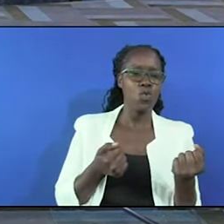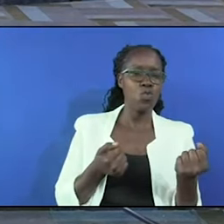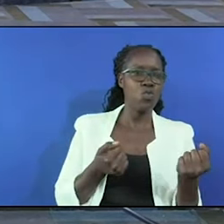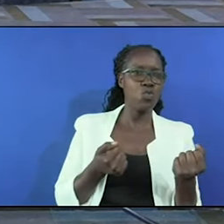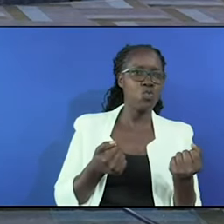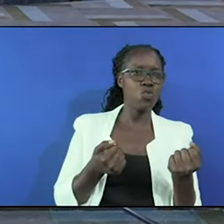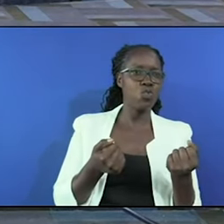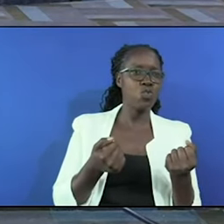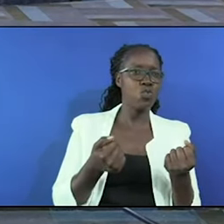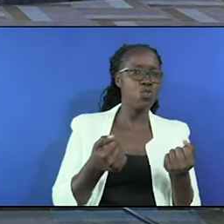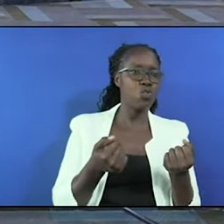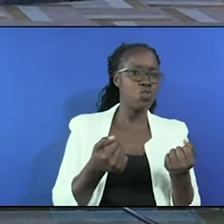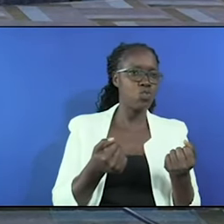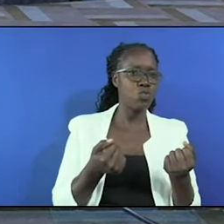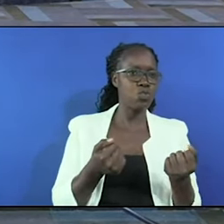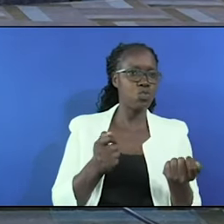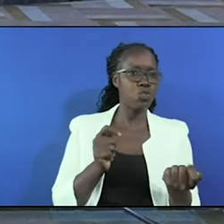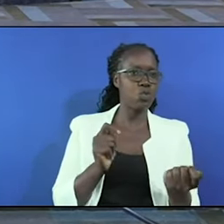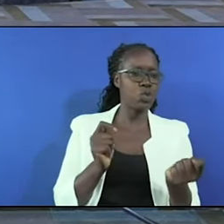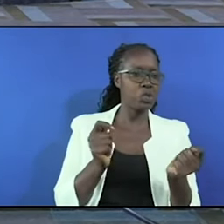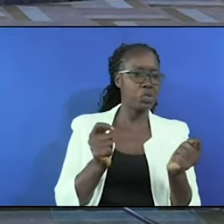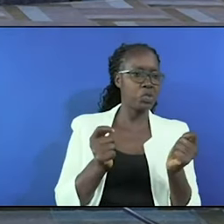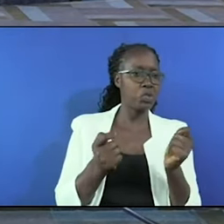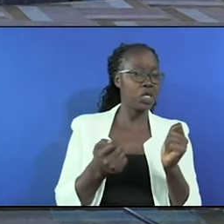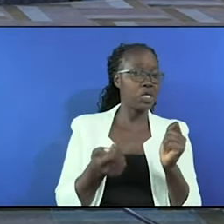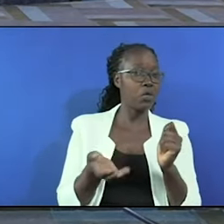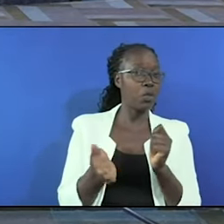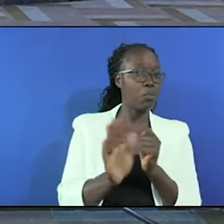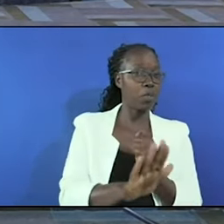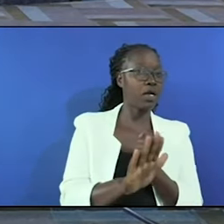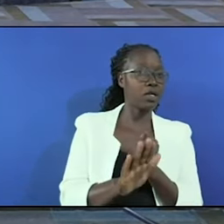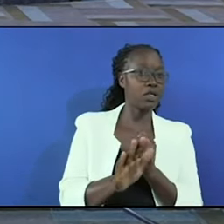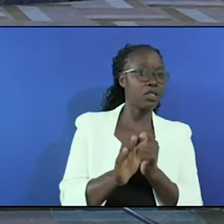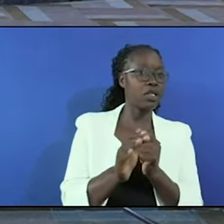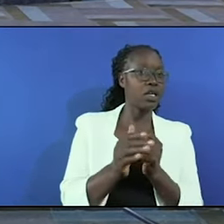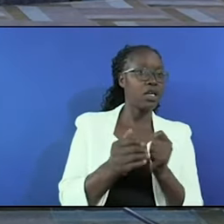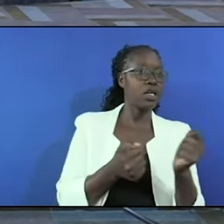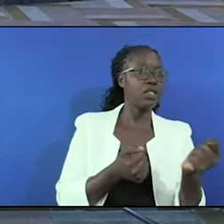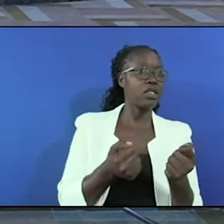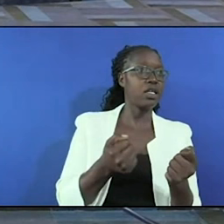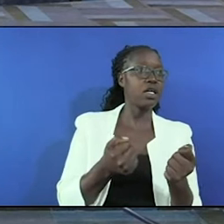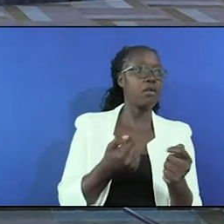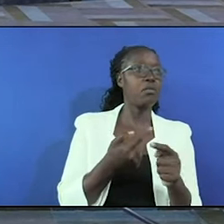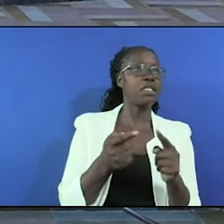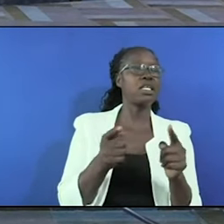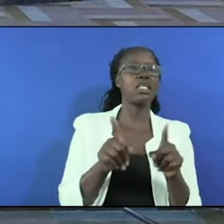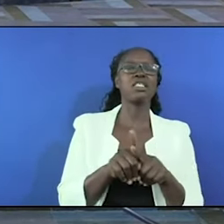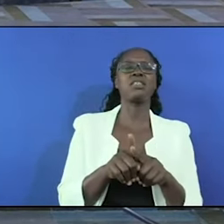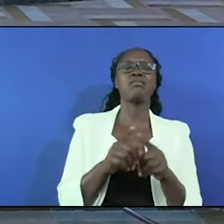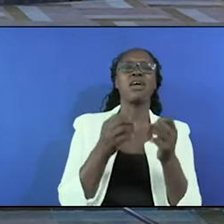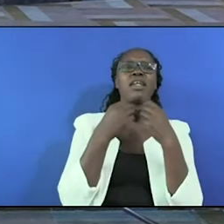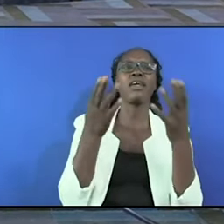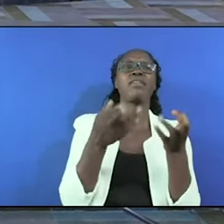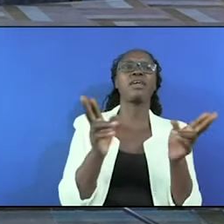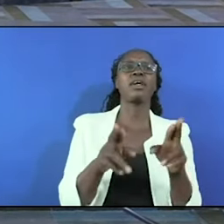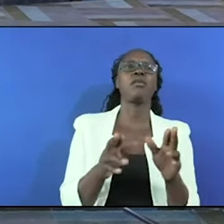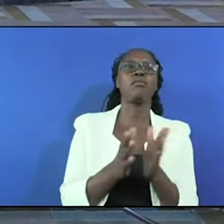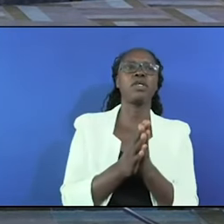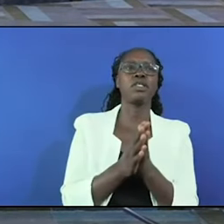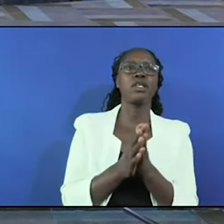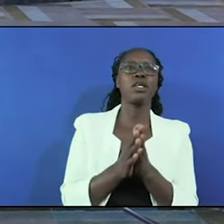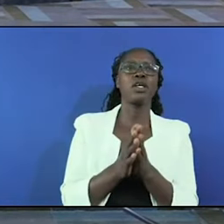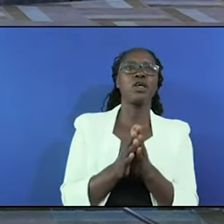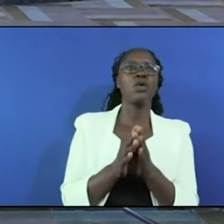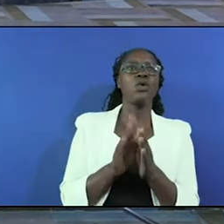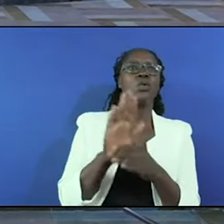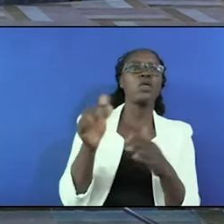straight to the school. We parked that car. And as if nothing has happened, we ran to the